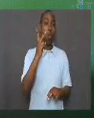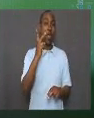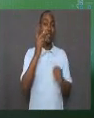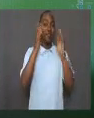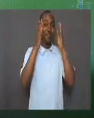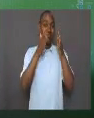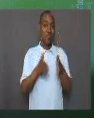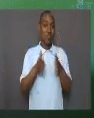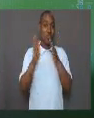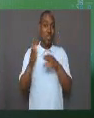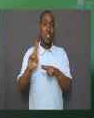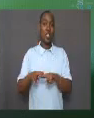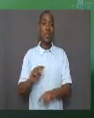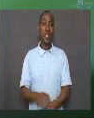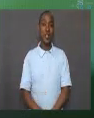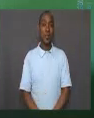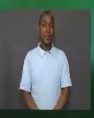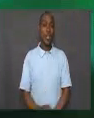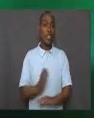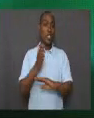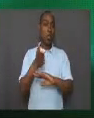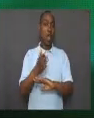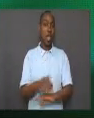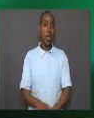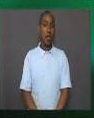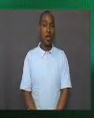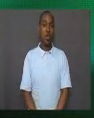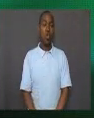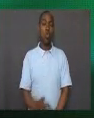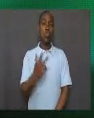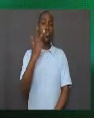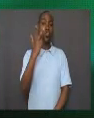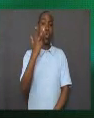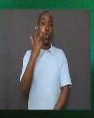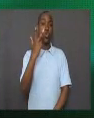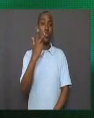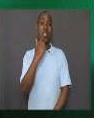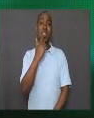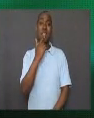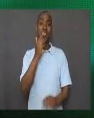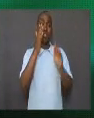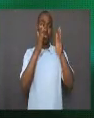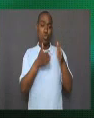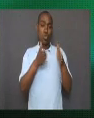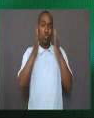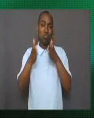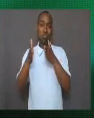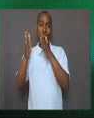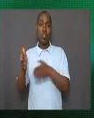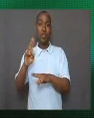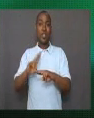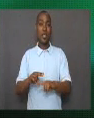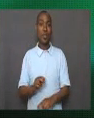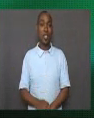spotting tiles. Next, 3 test tubes are gathered.